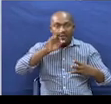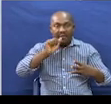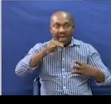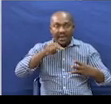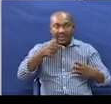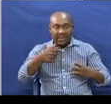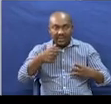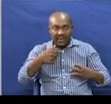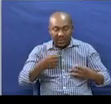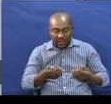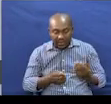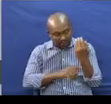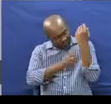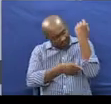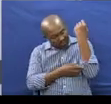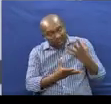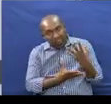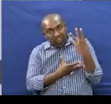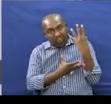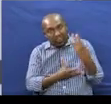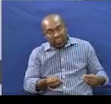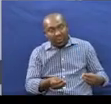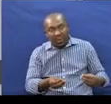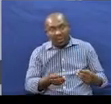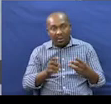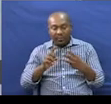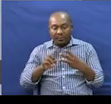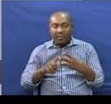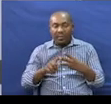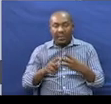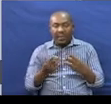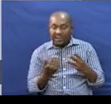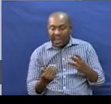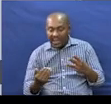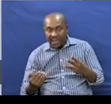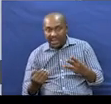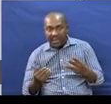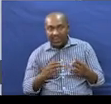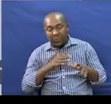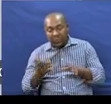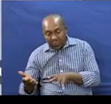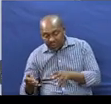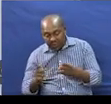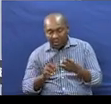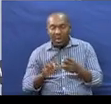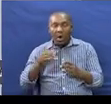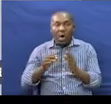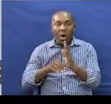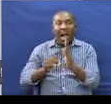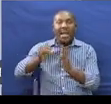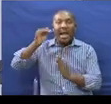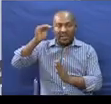whether it is child mortality rate, or it is adult mortality rate. So when we talk